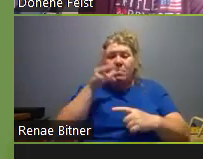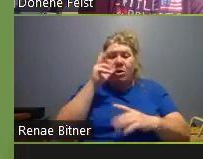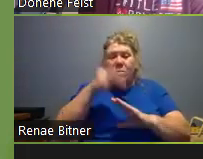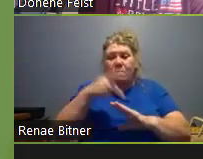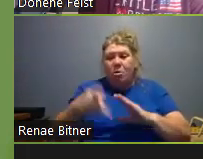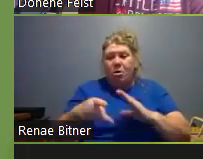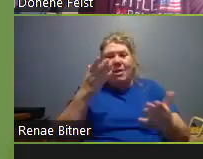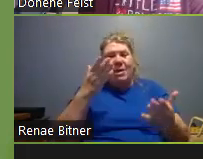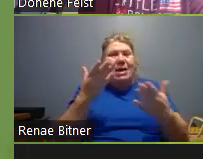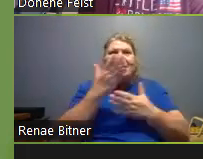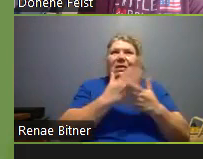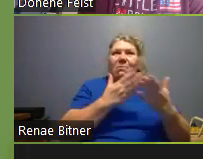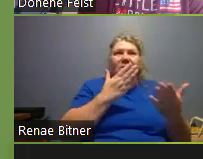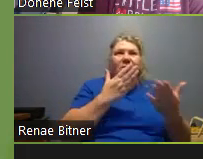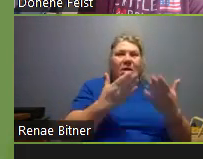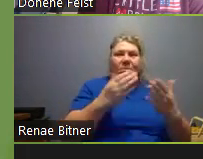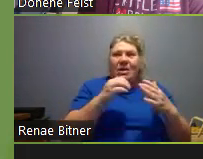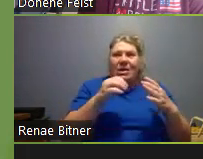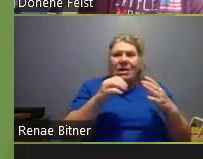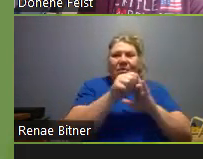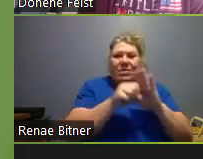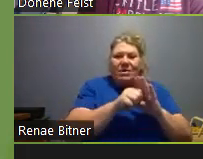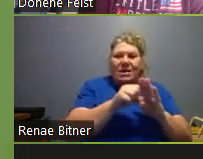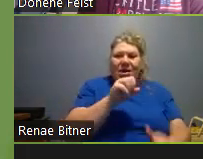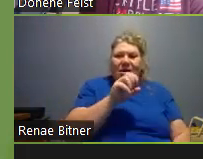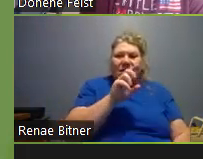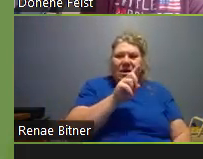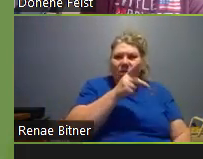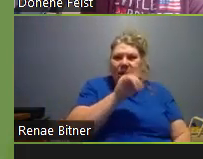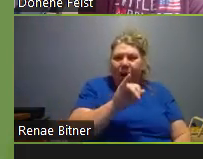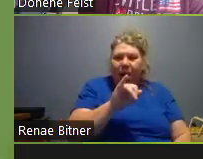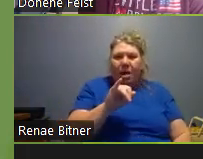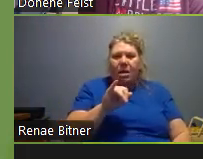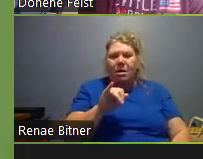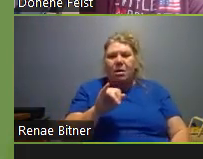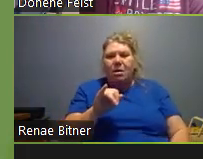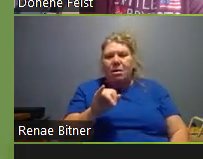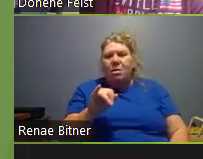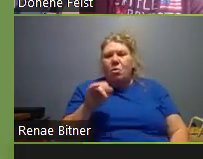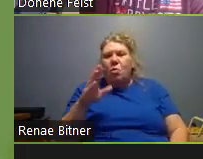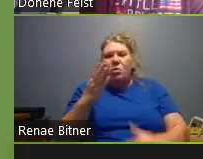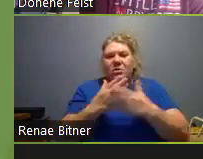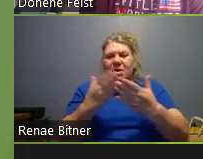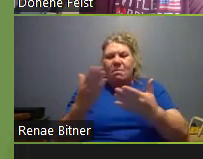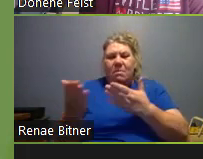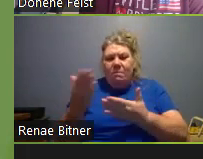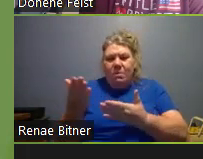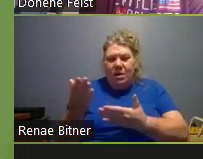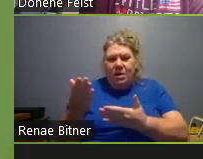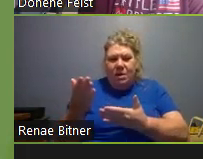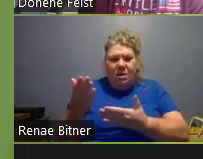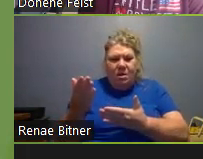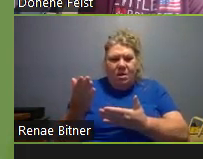housed, some of them might be housed in the state's PTI, or some of them might be in the ARC, but they